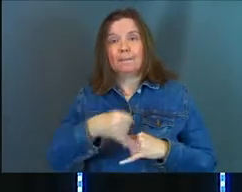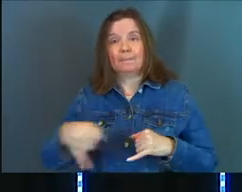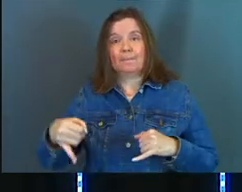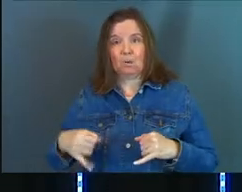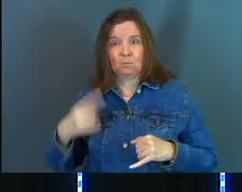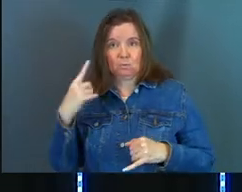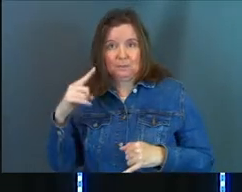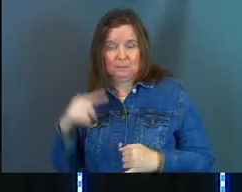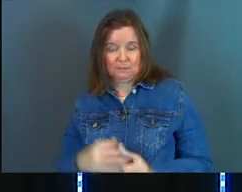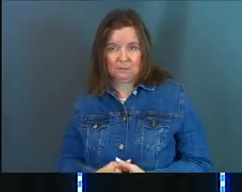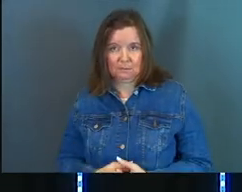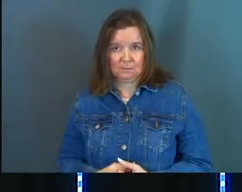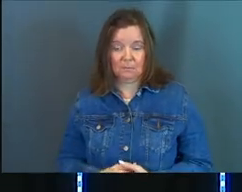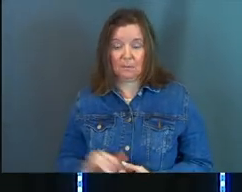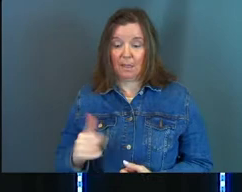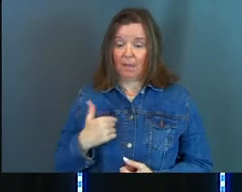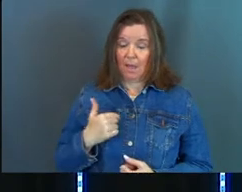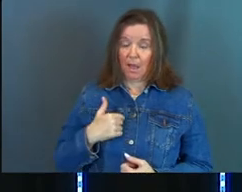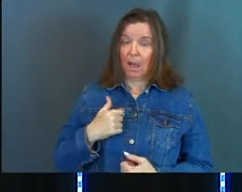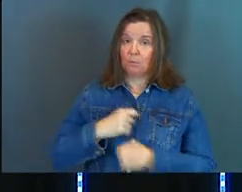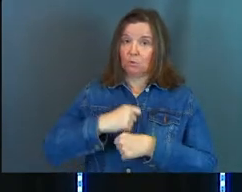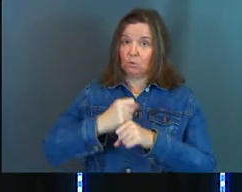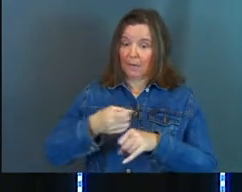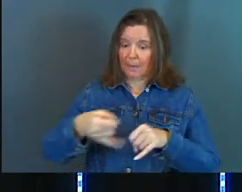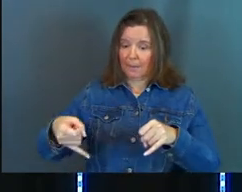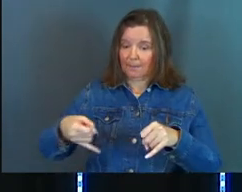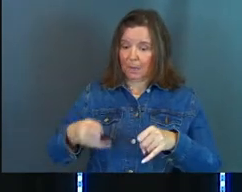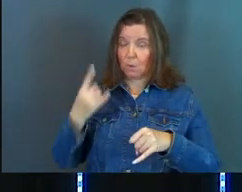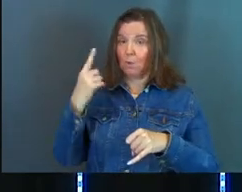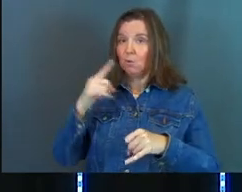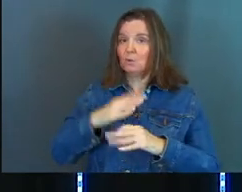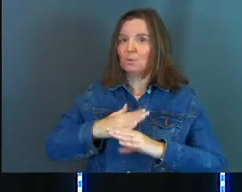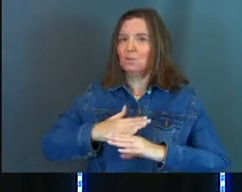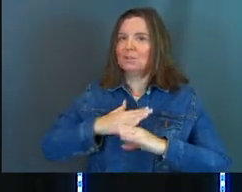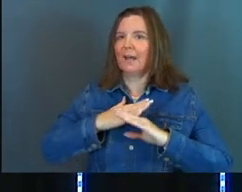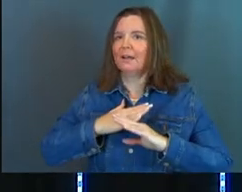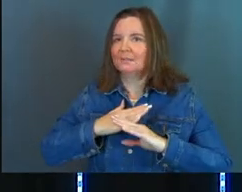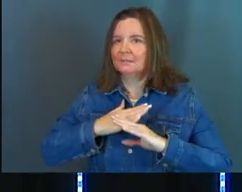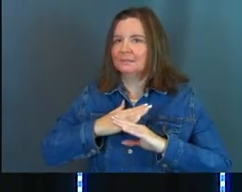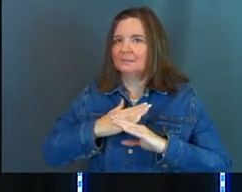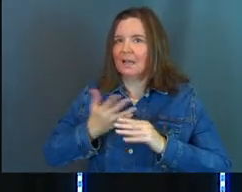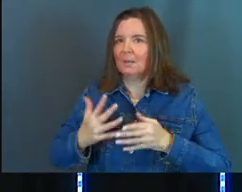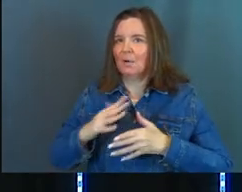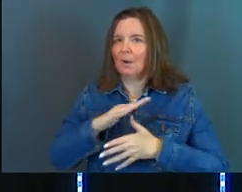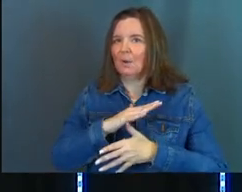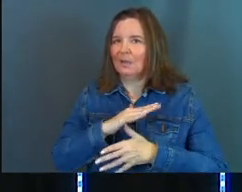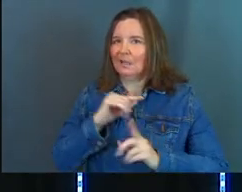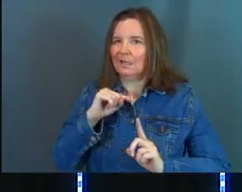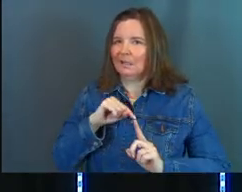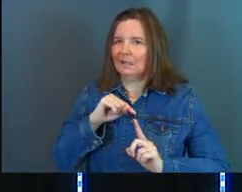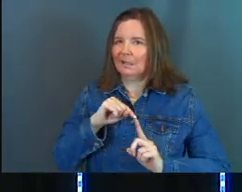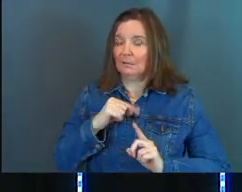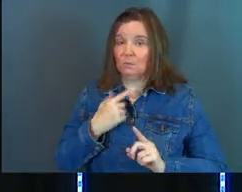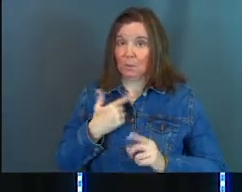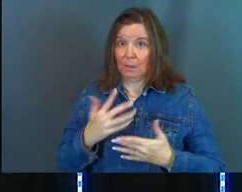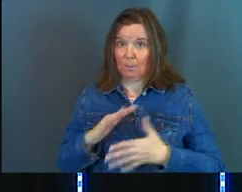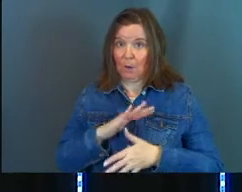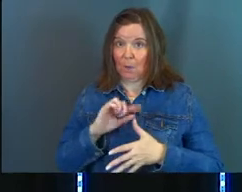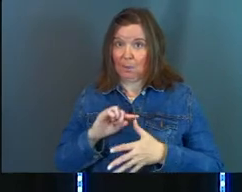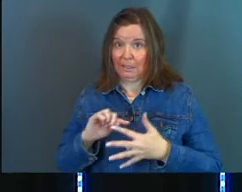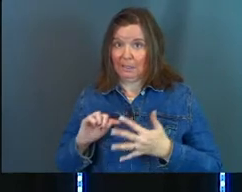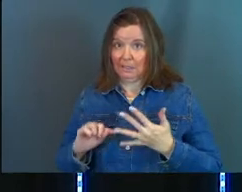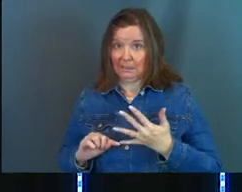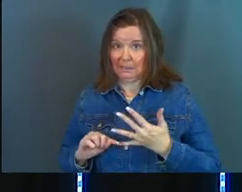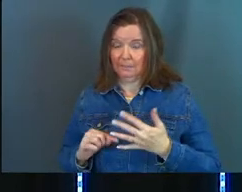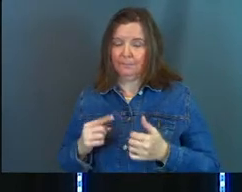boundaries are. Like, I'm going to create a boundary to protect a priority. So here's the priorities that